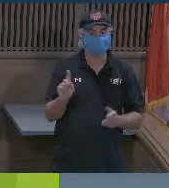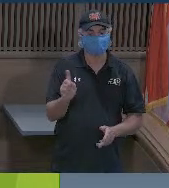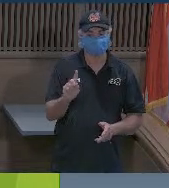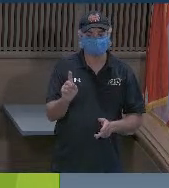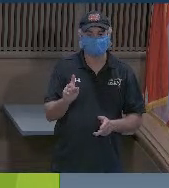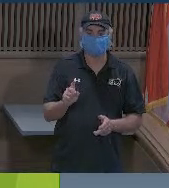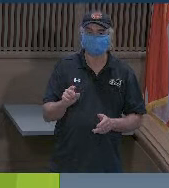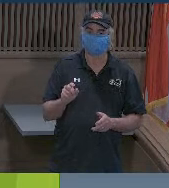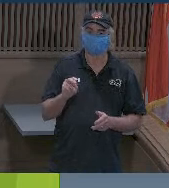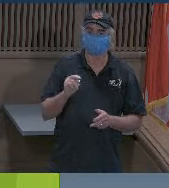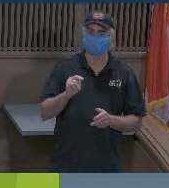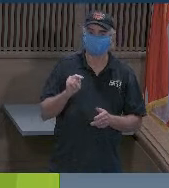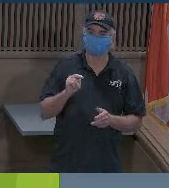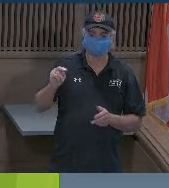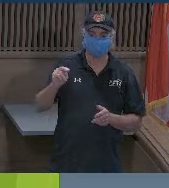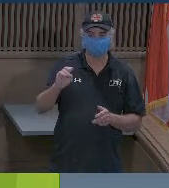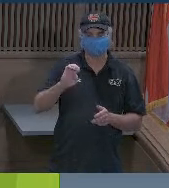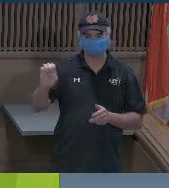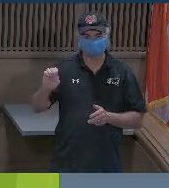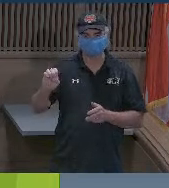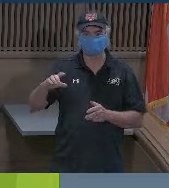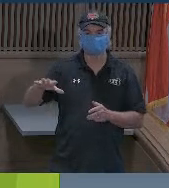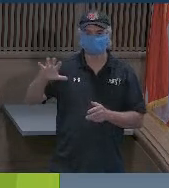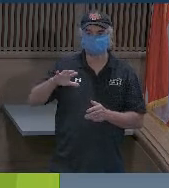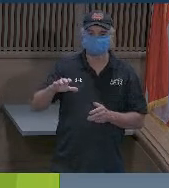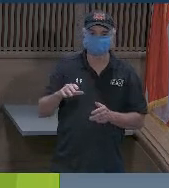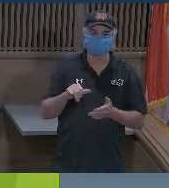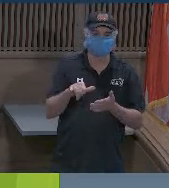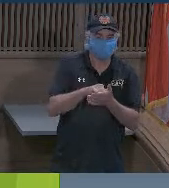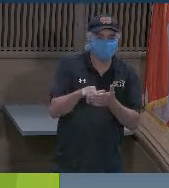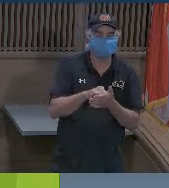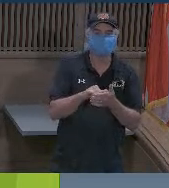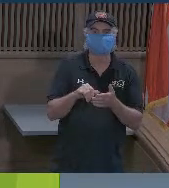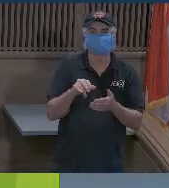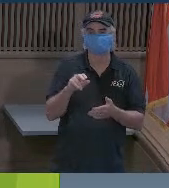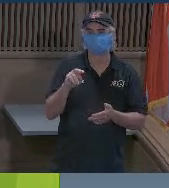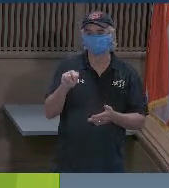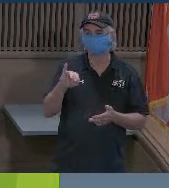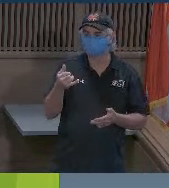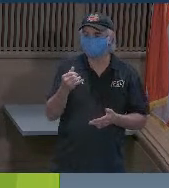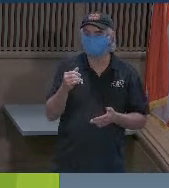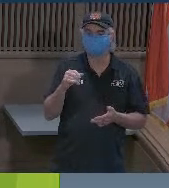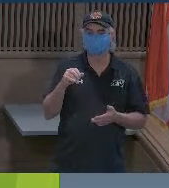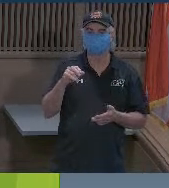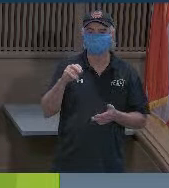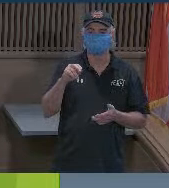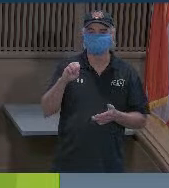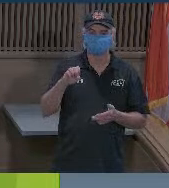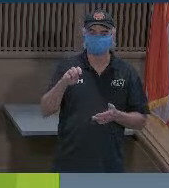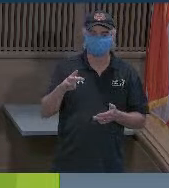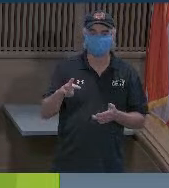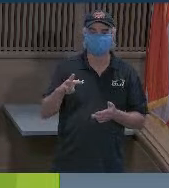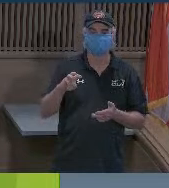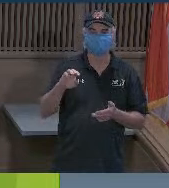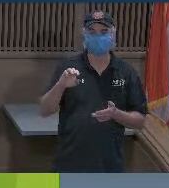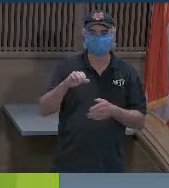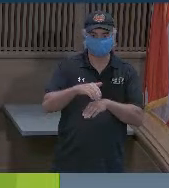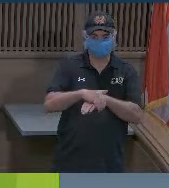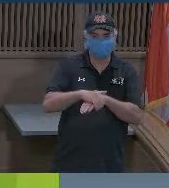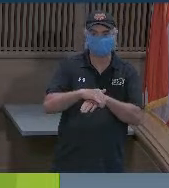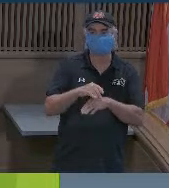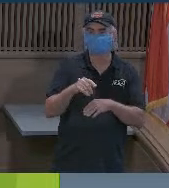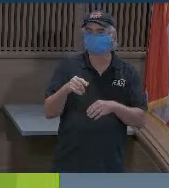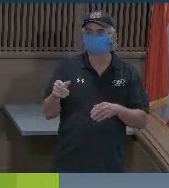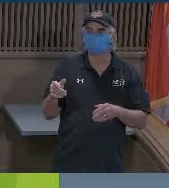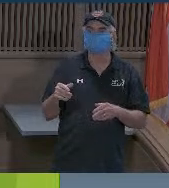The 6, 7, and 8 Atlantic states, New Jersey, Maryland, New York,